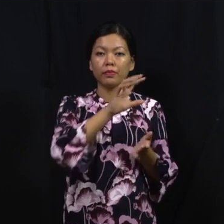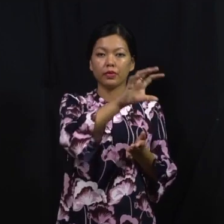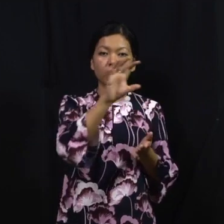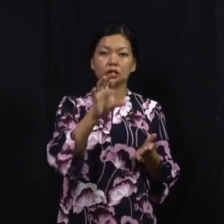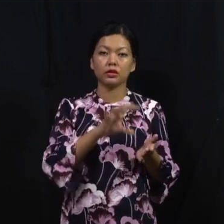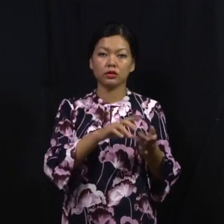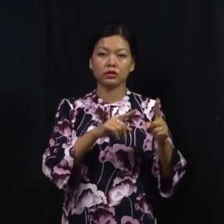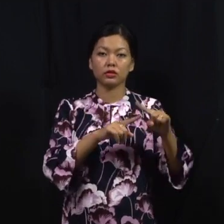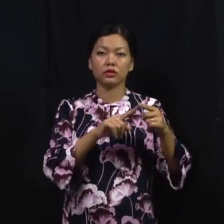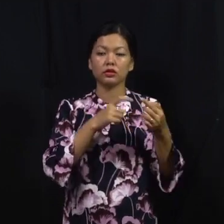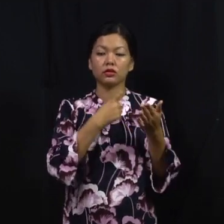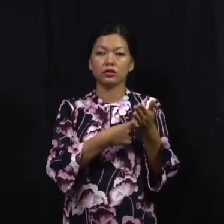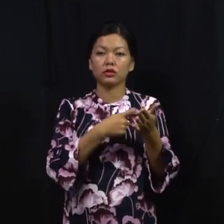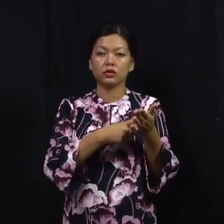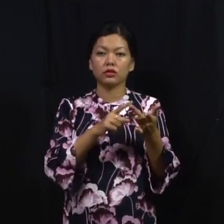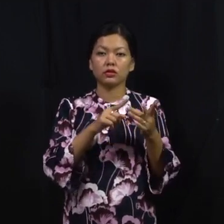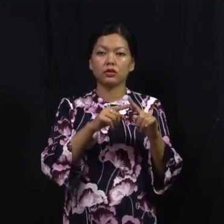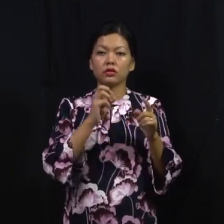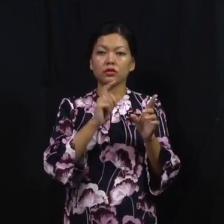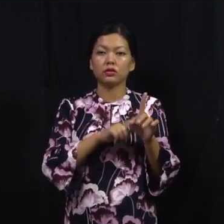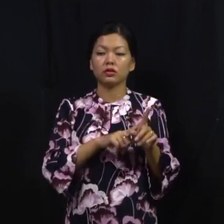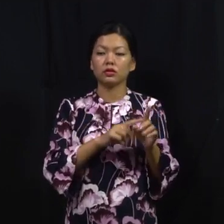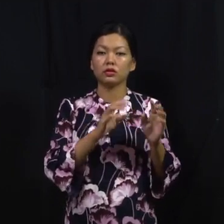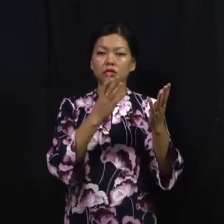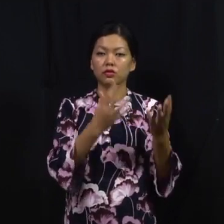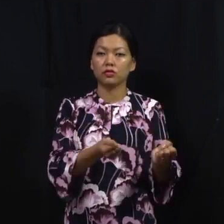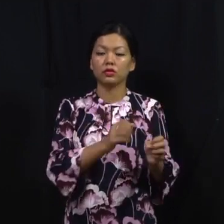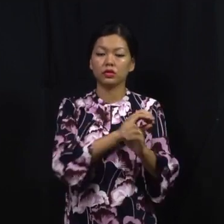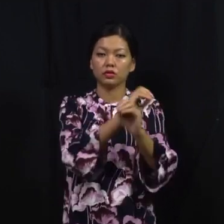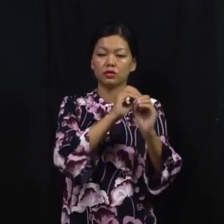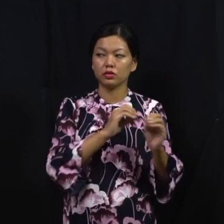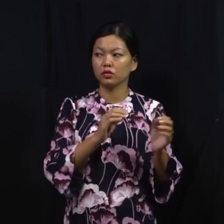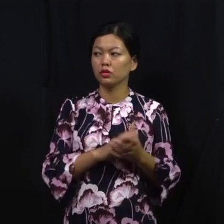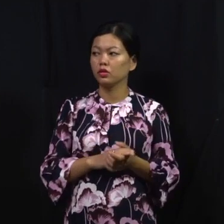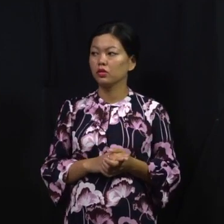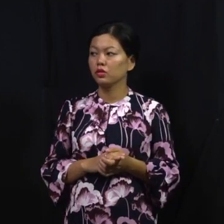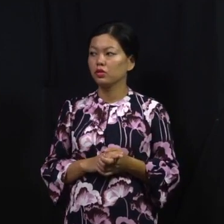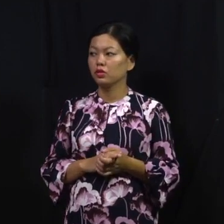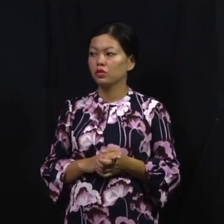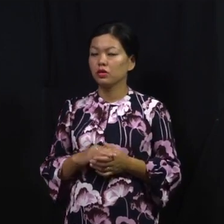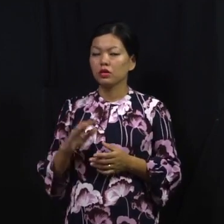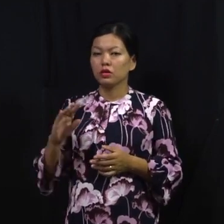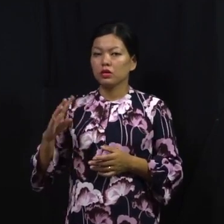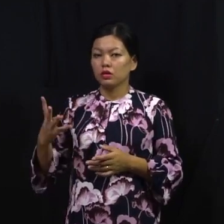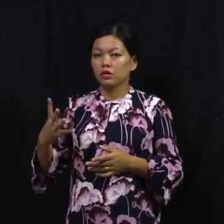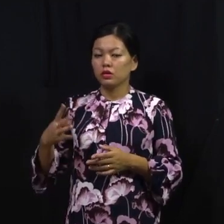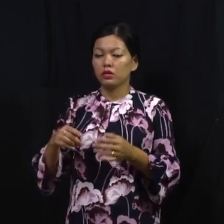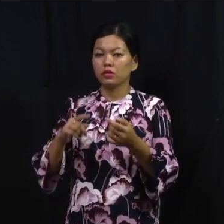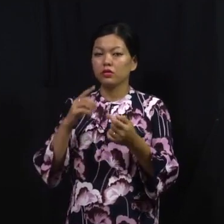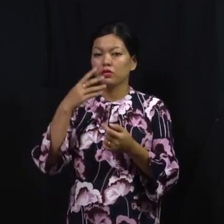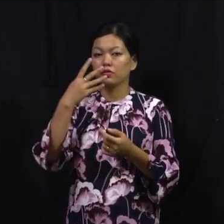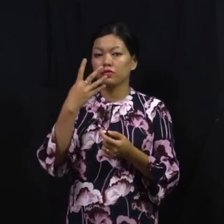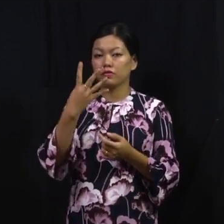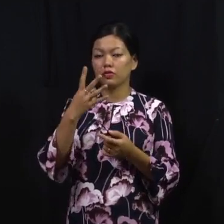territory, government, sovereignty, and population. These 4 elements is needed to constitute a state.